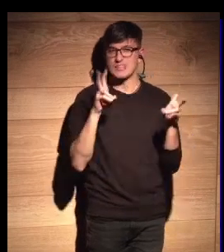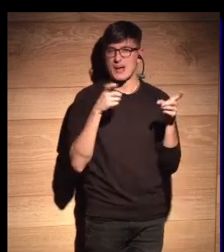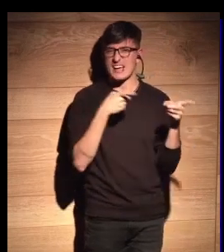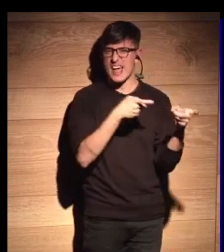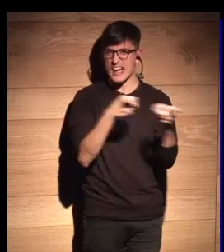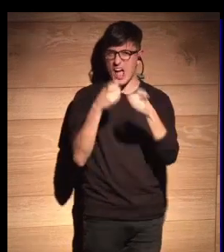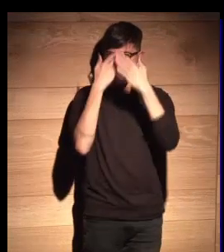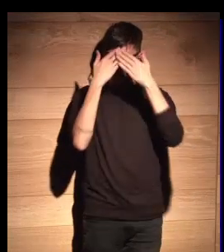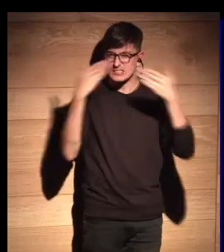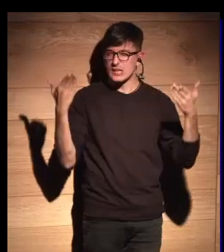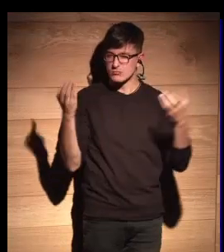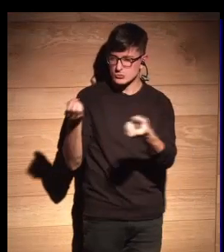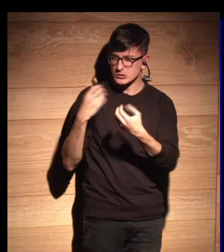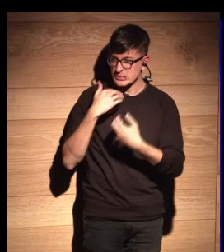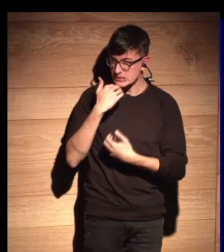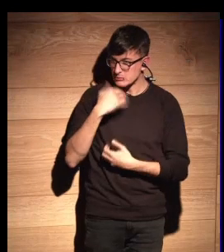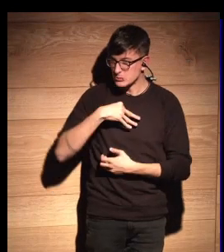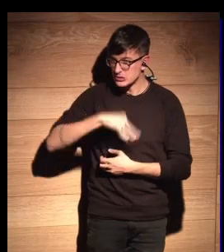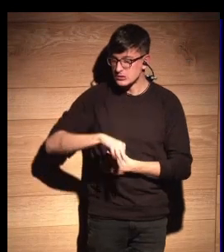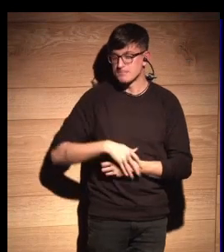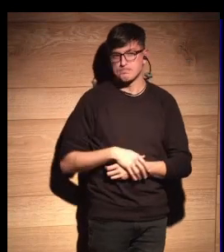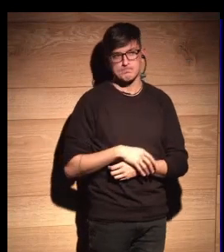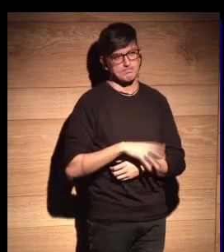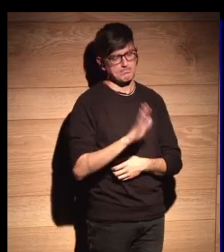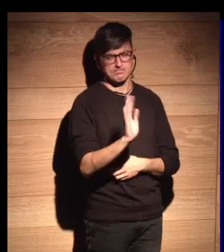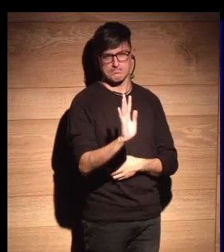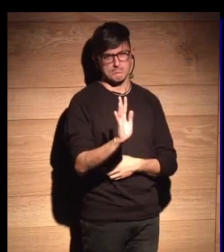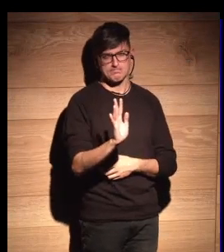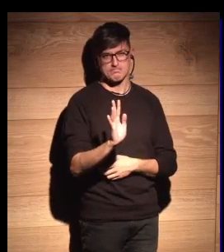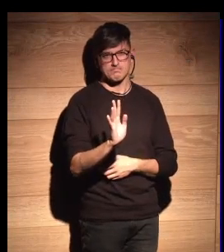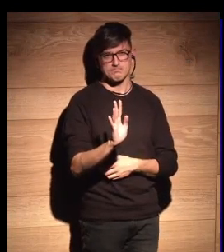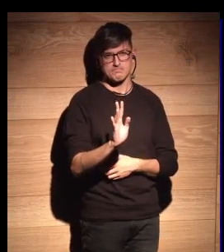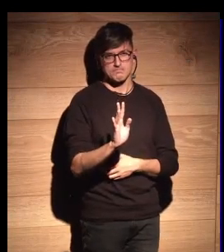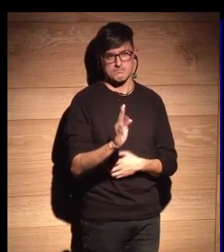no. I was in lots of sort of